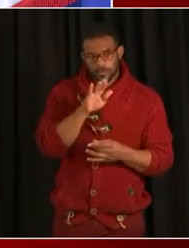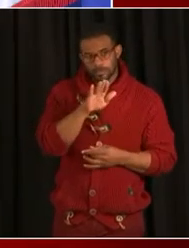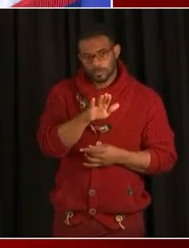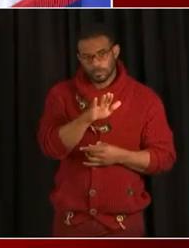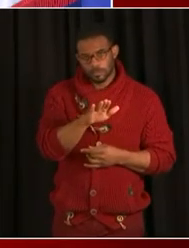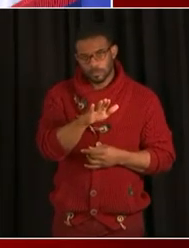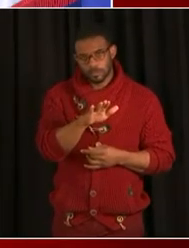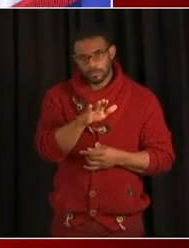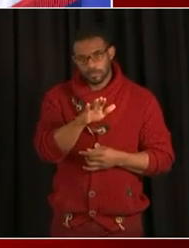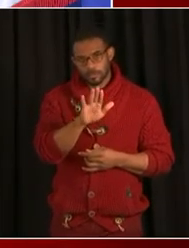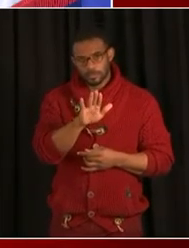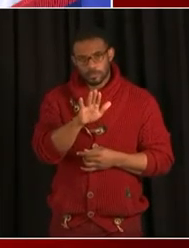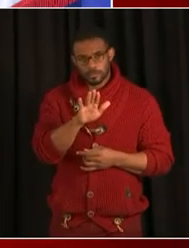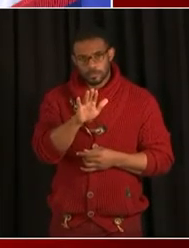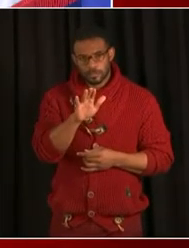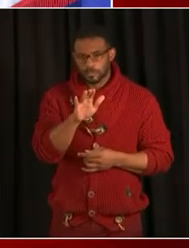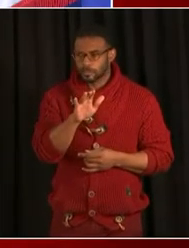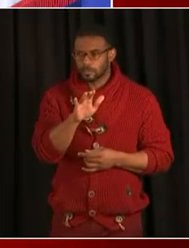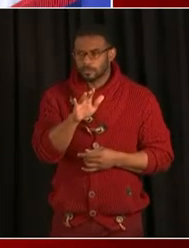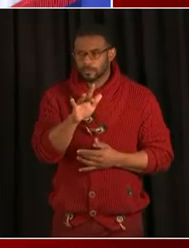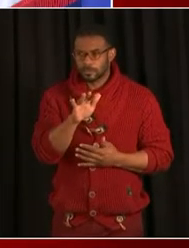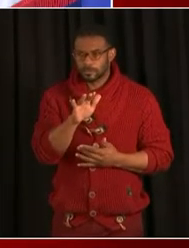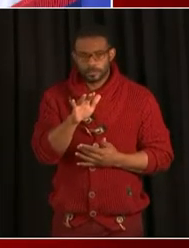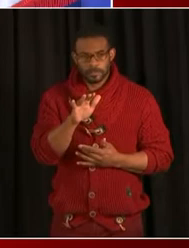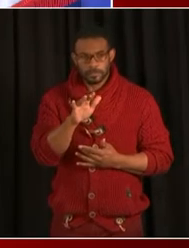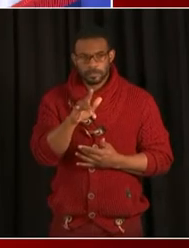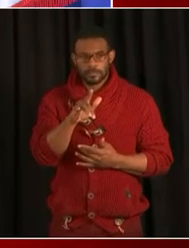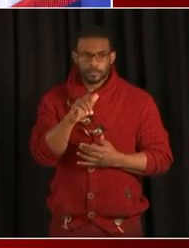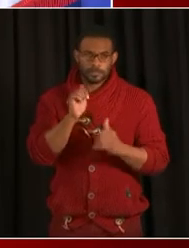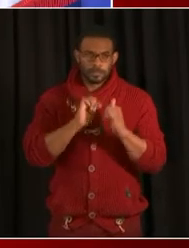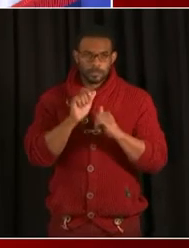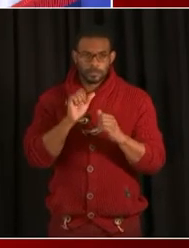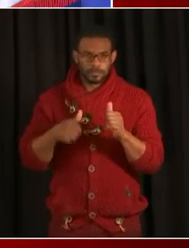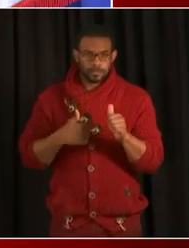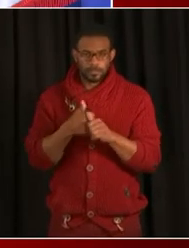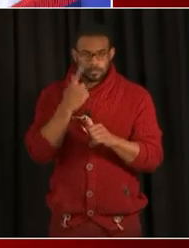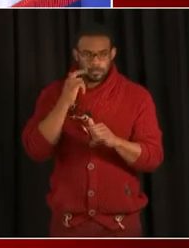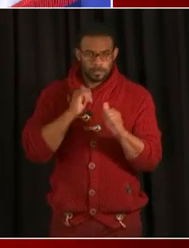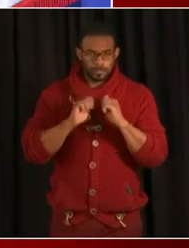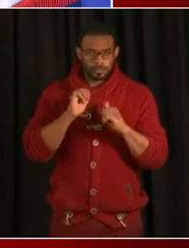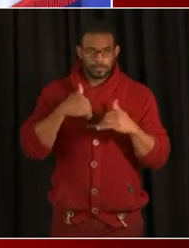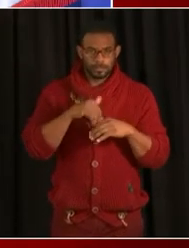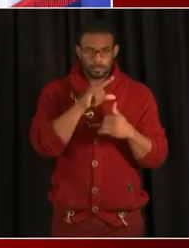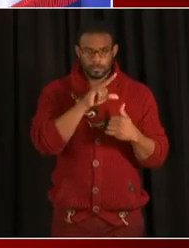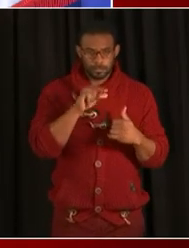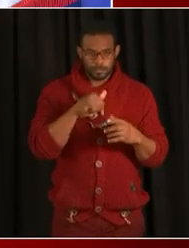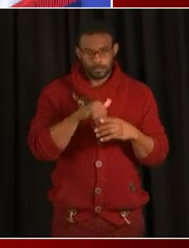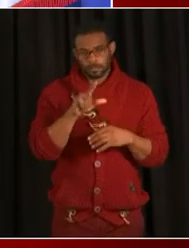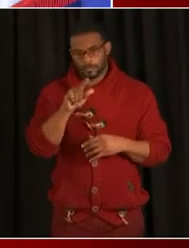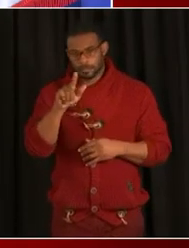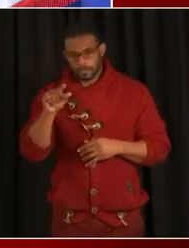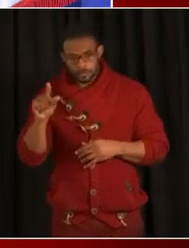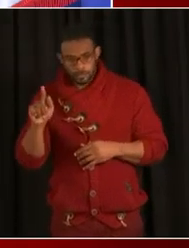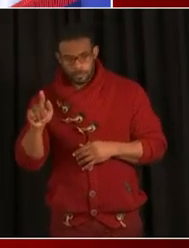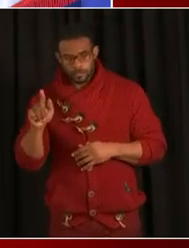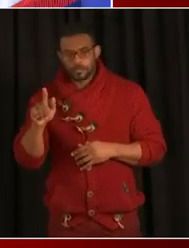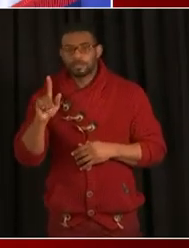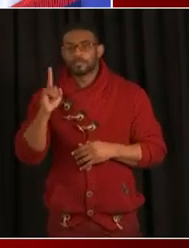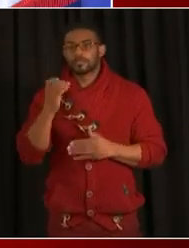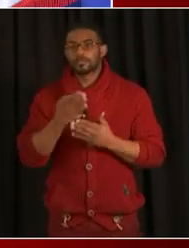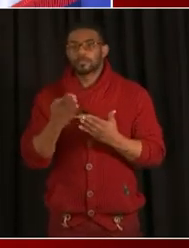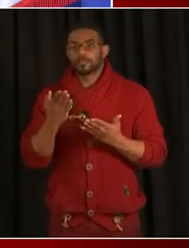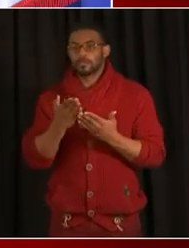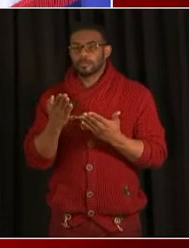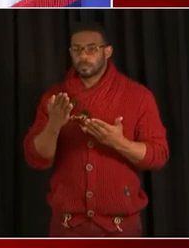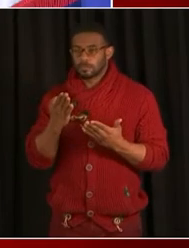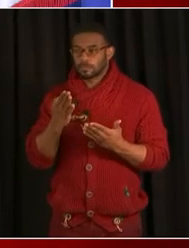that your acts are kind of, you have to make up for the acts that you had in 2020, in 2021. One of